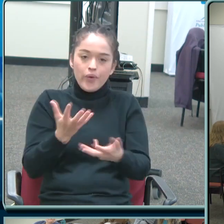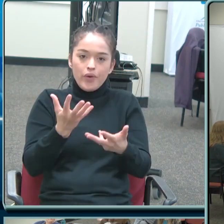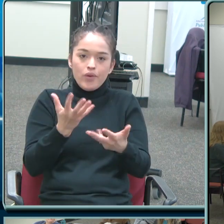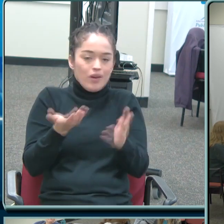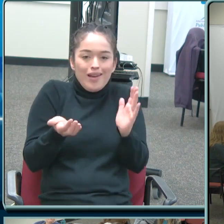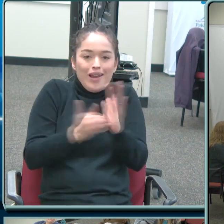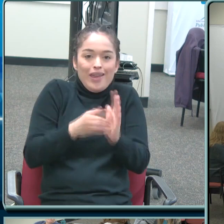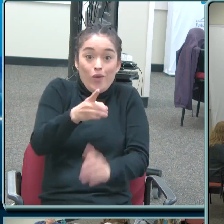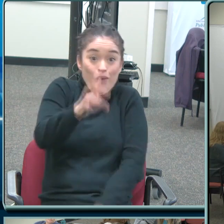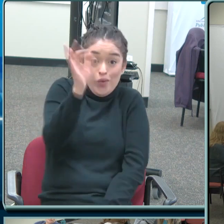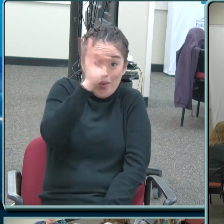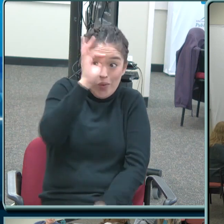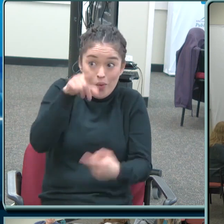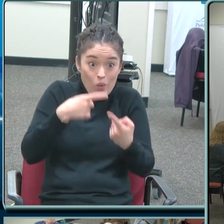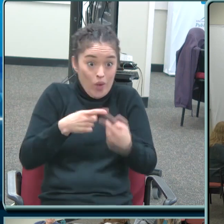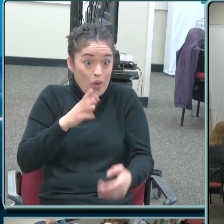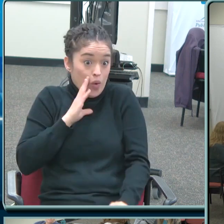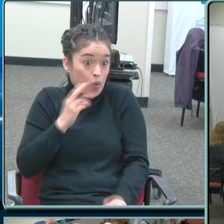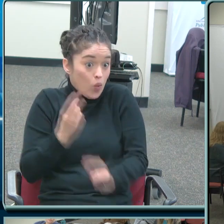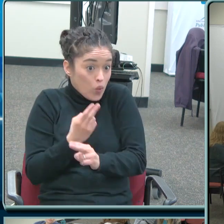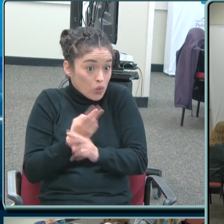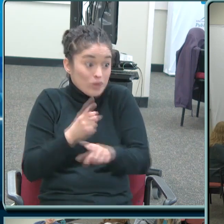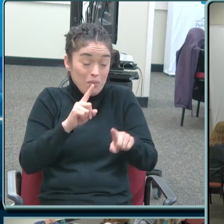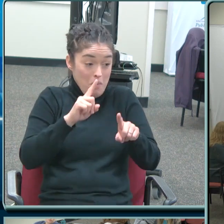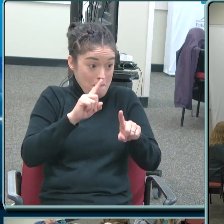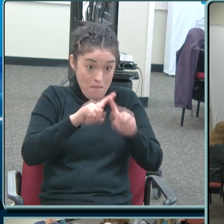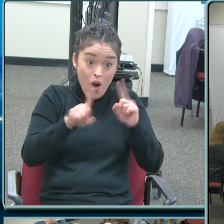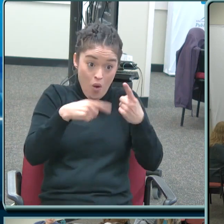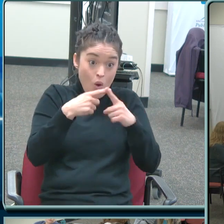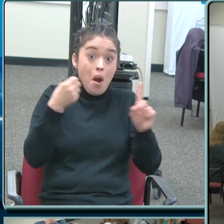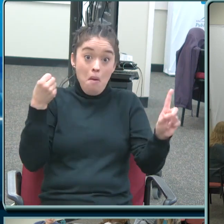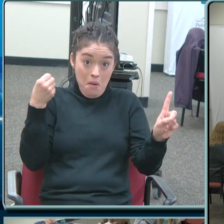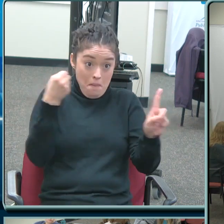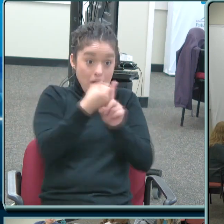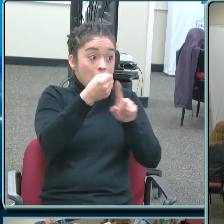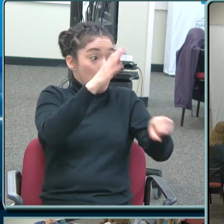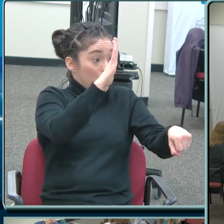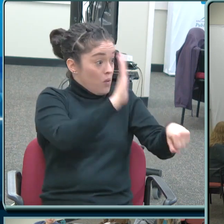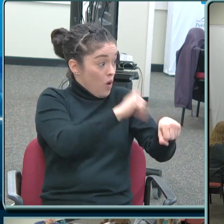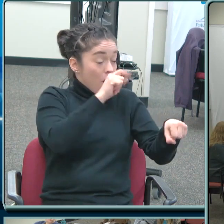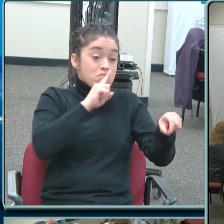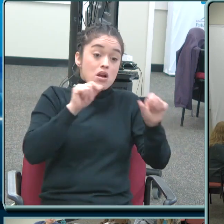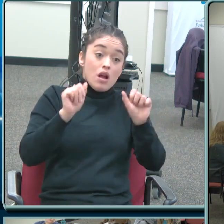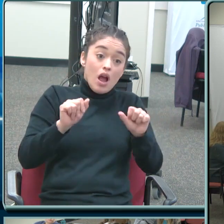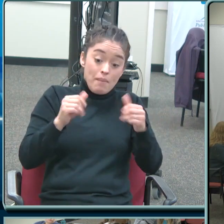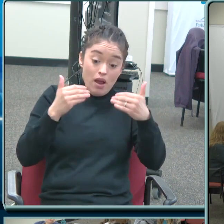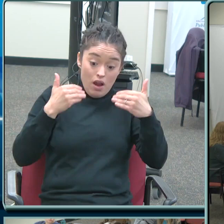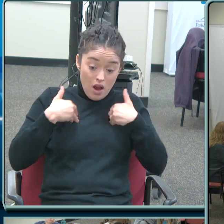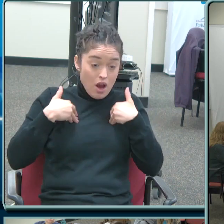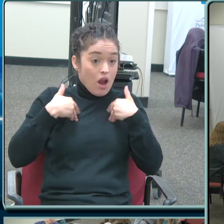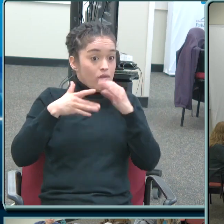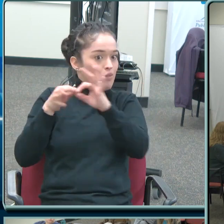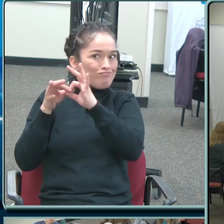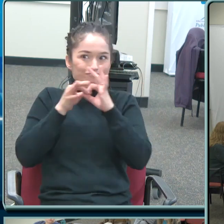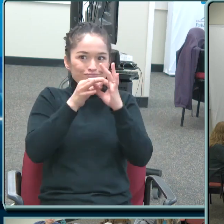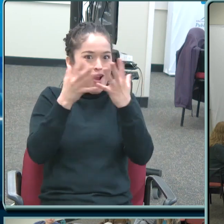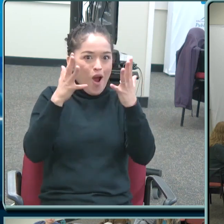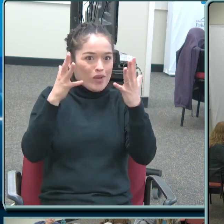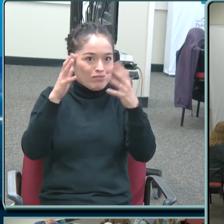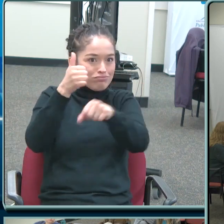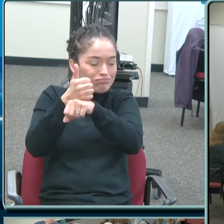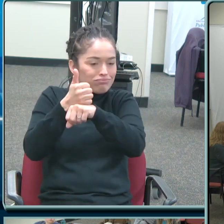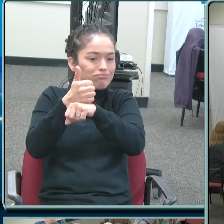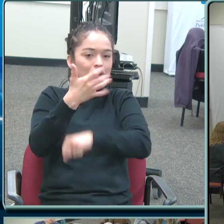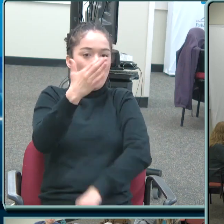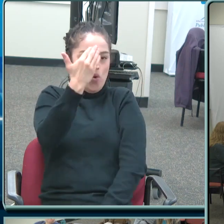again, you don't know when you're going to use it, but when you're called upon, being able to have relationships already formed, to